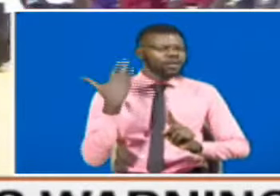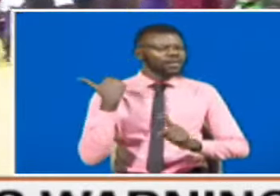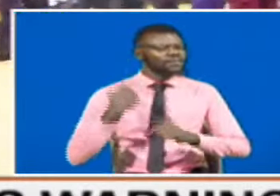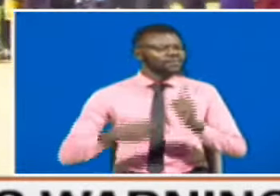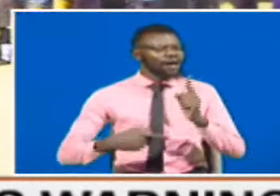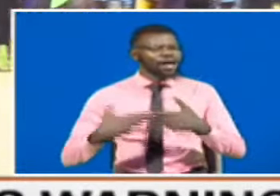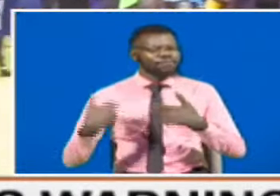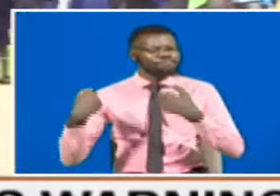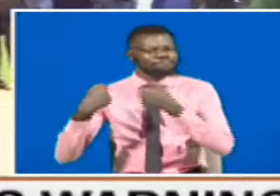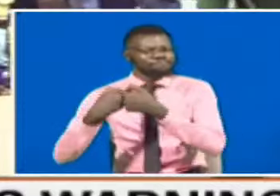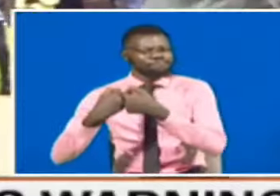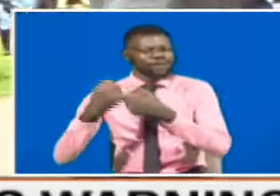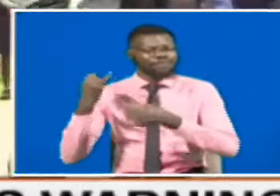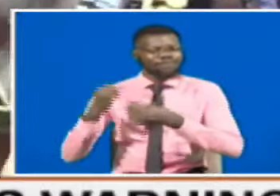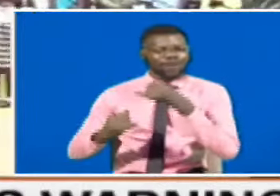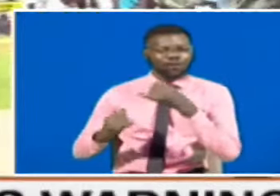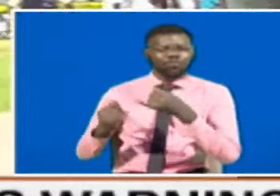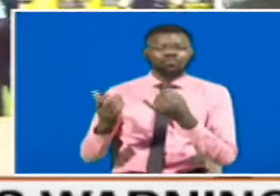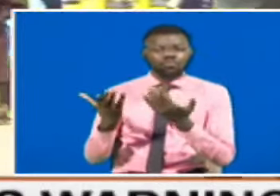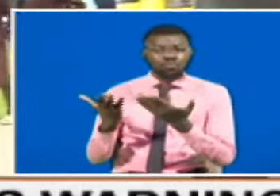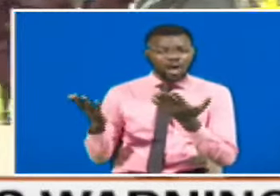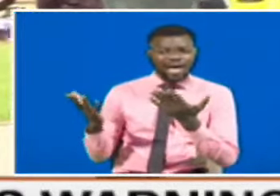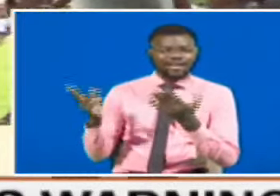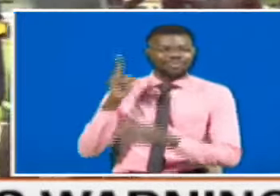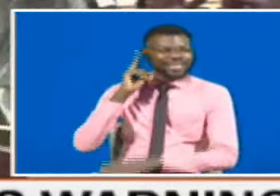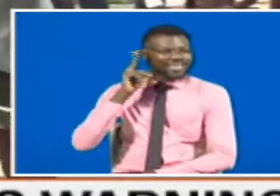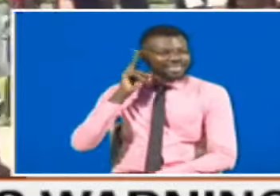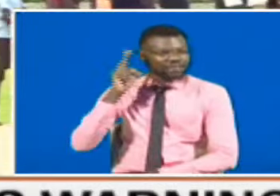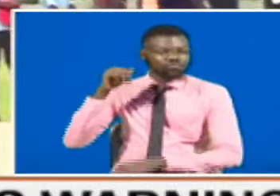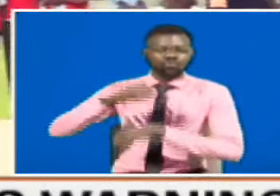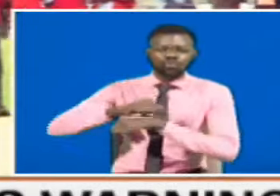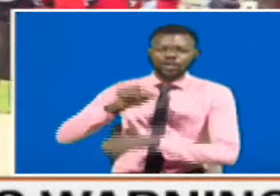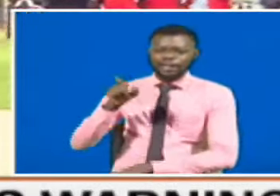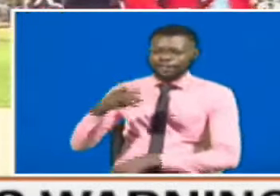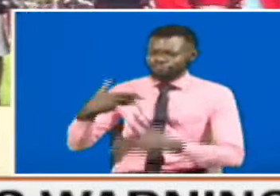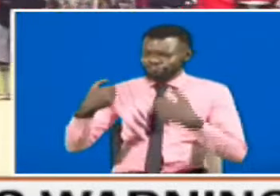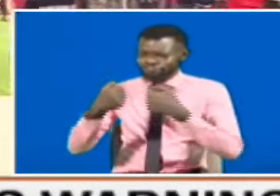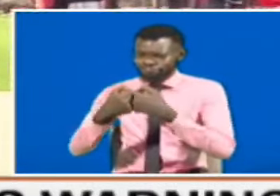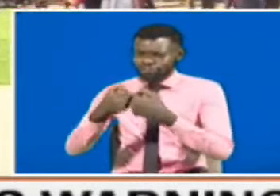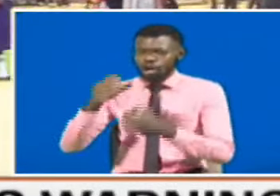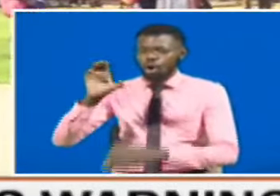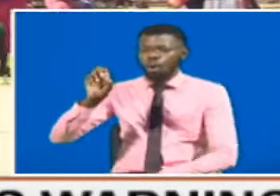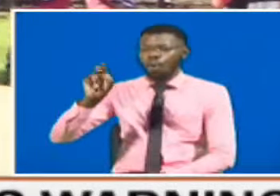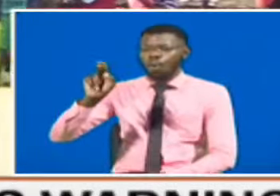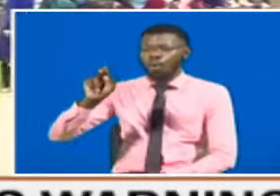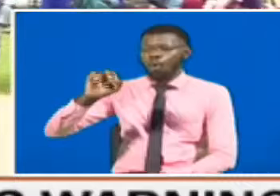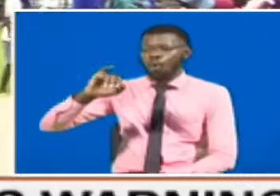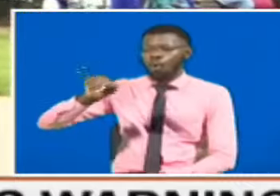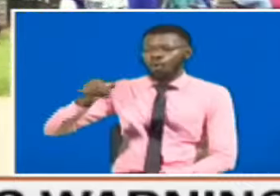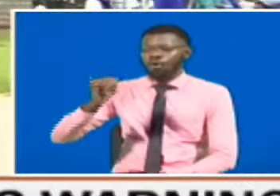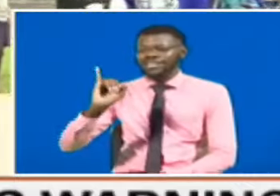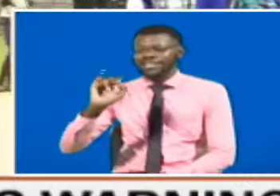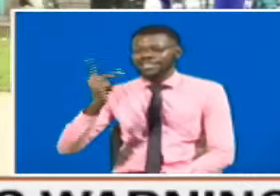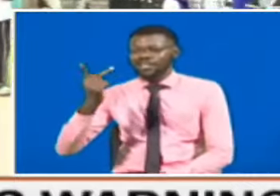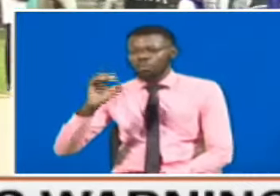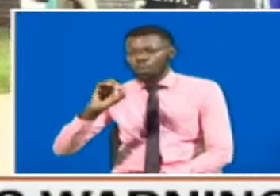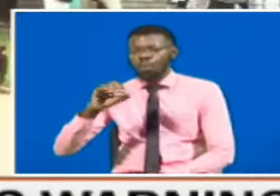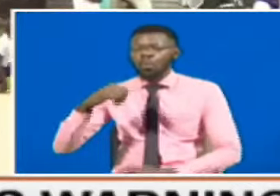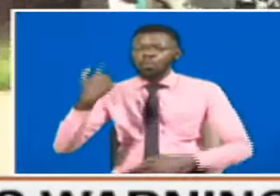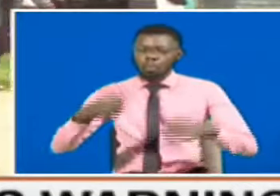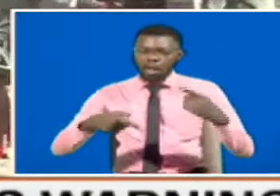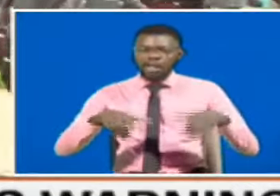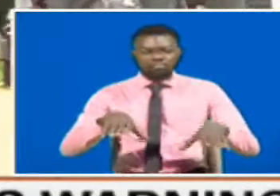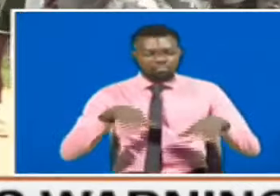finals at Kisi School against Onjiko. They won. We accepted the